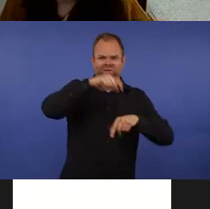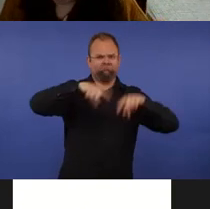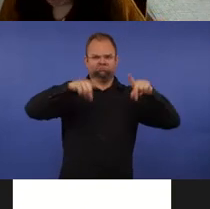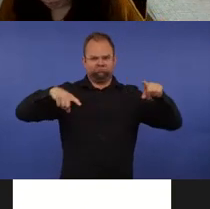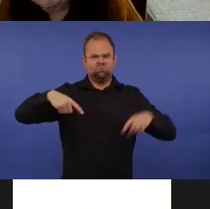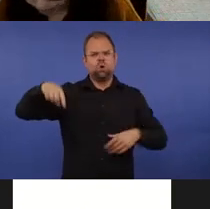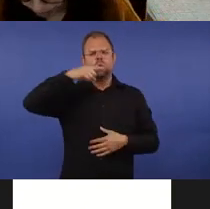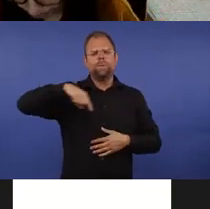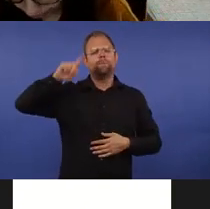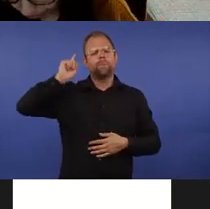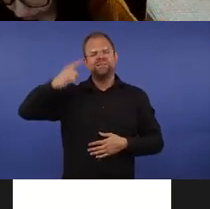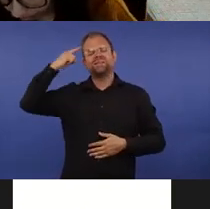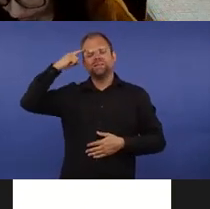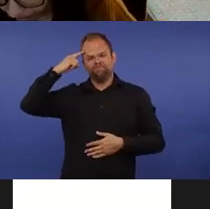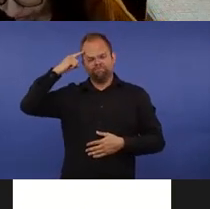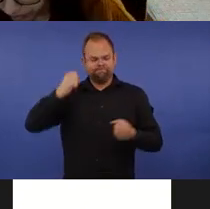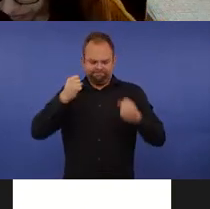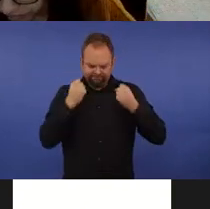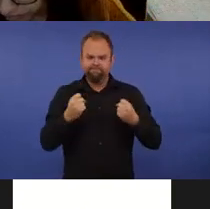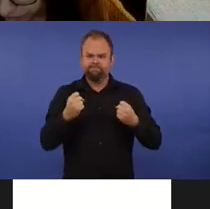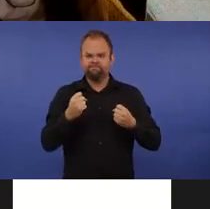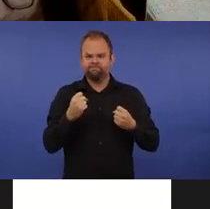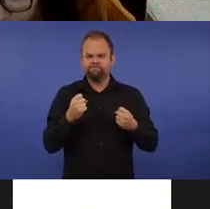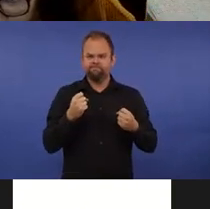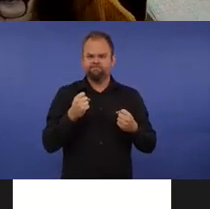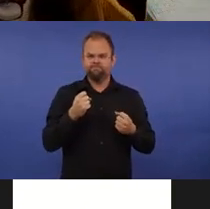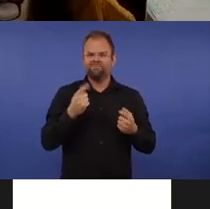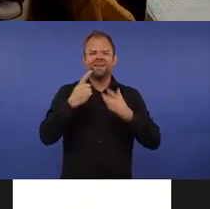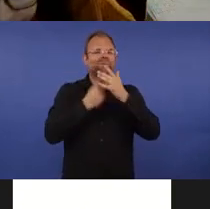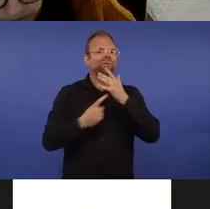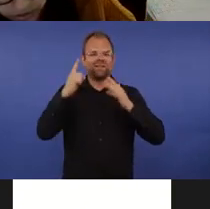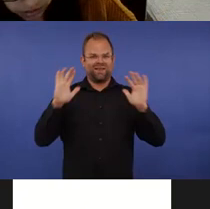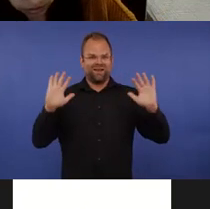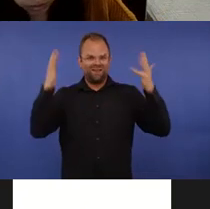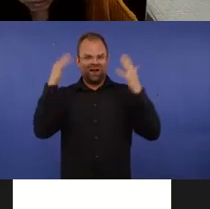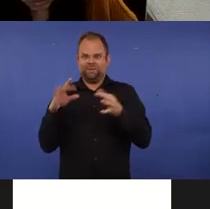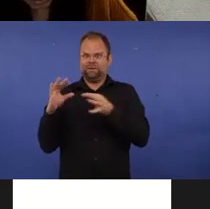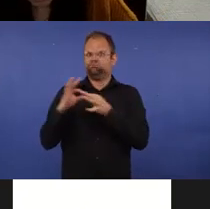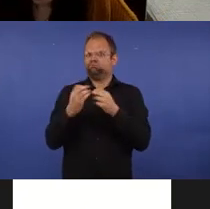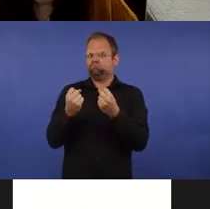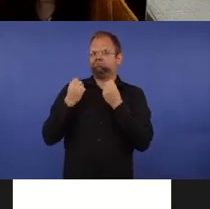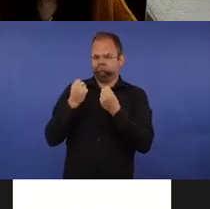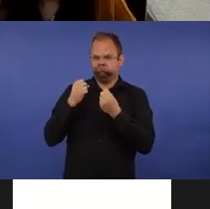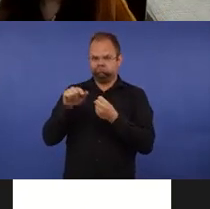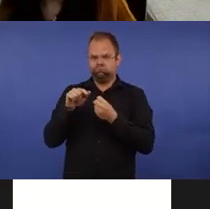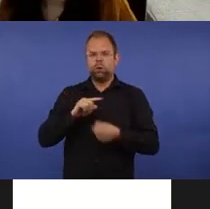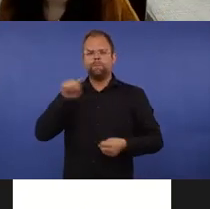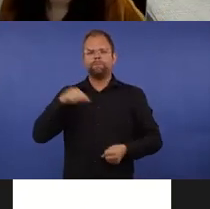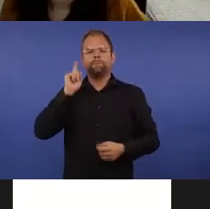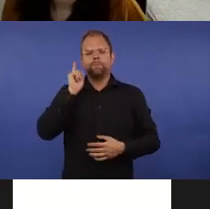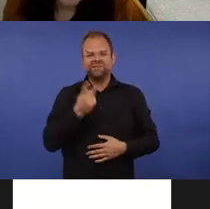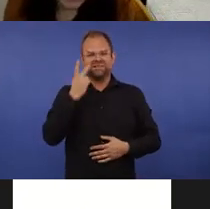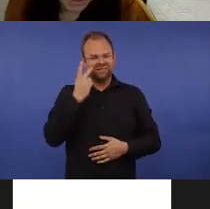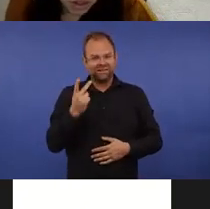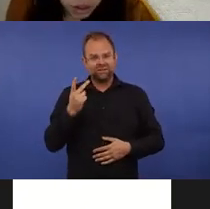peers, have discussions with people about what the comprehensive areas that we need to address, and to help people not